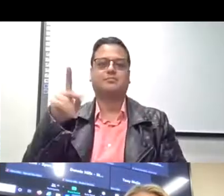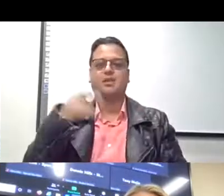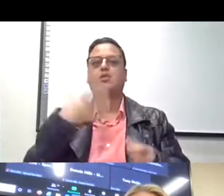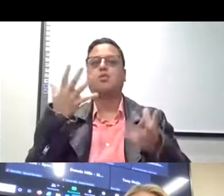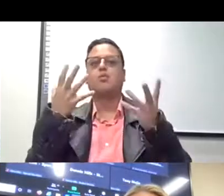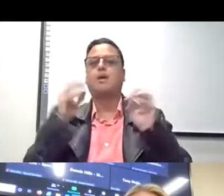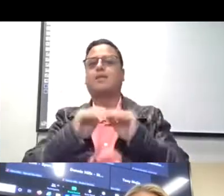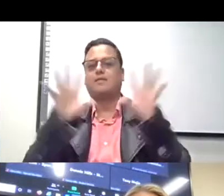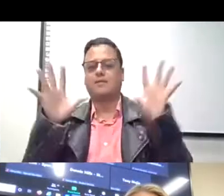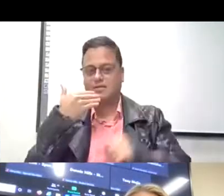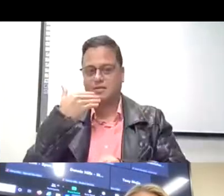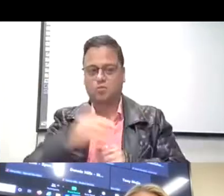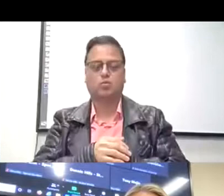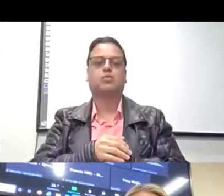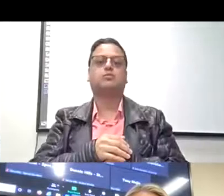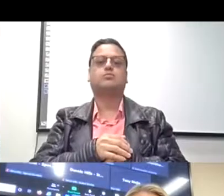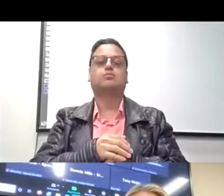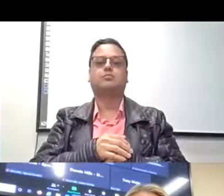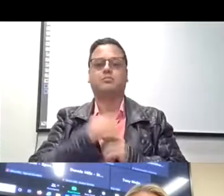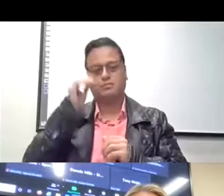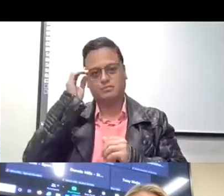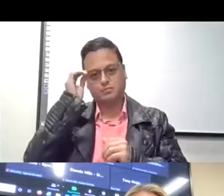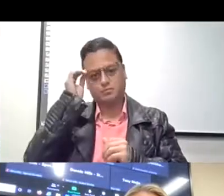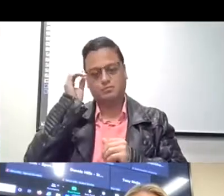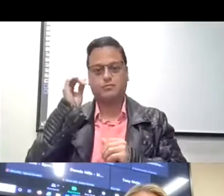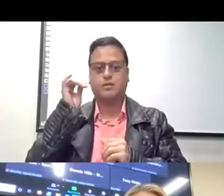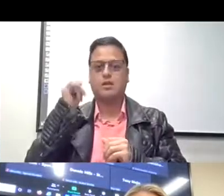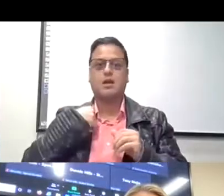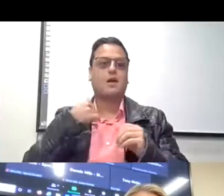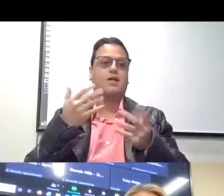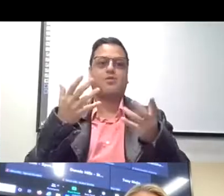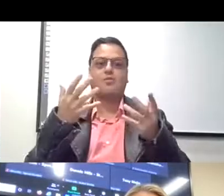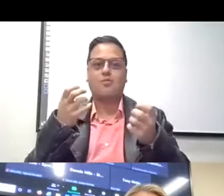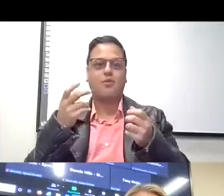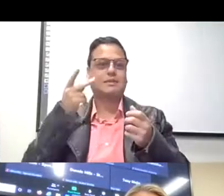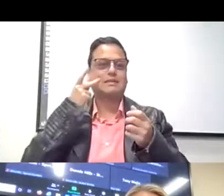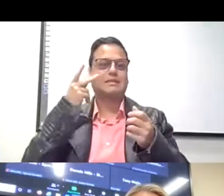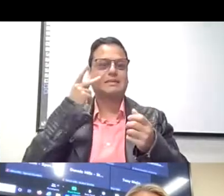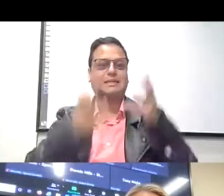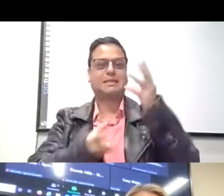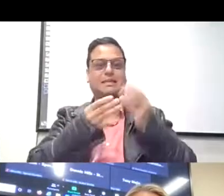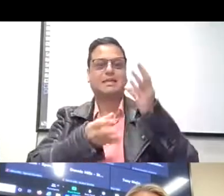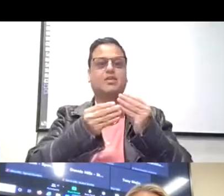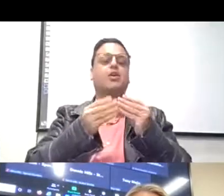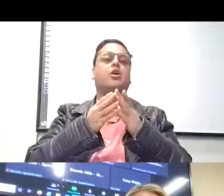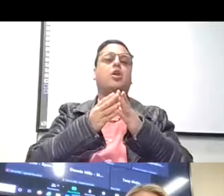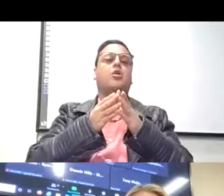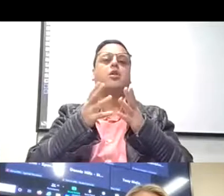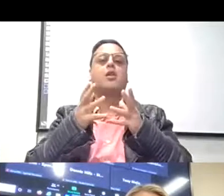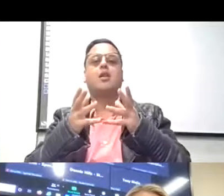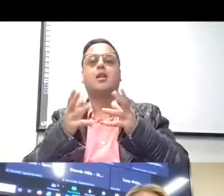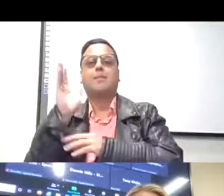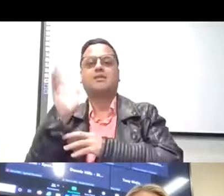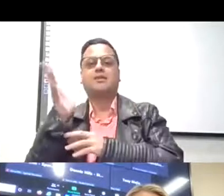that. I had a couple of, so I would love to see an additional presentation at the end of the year on student